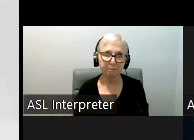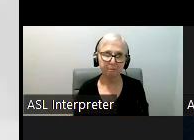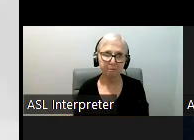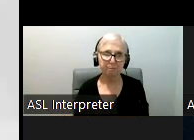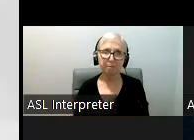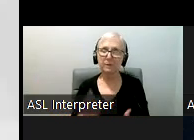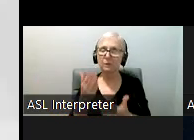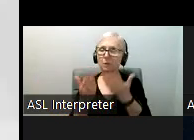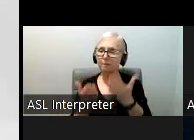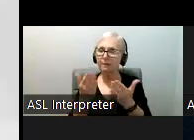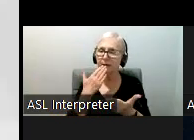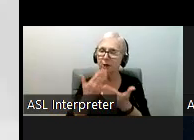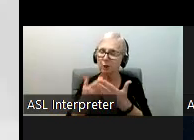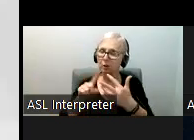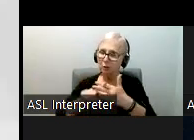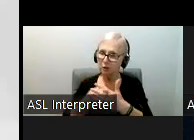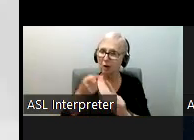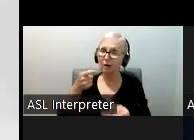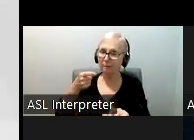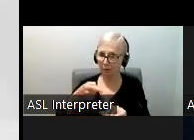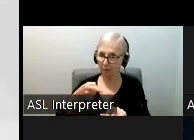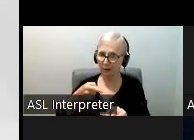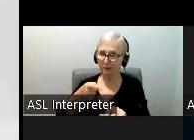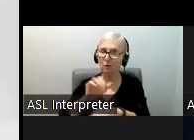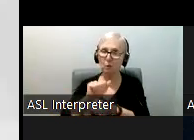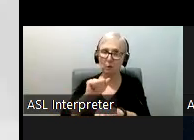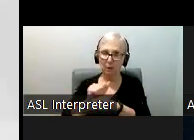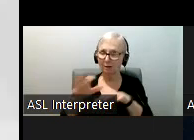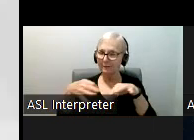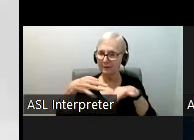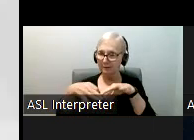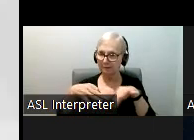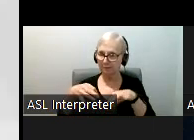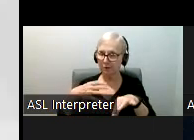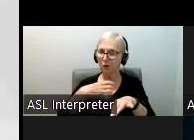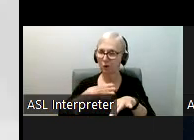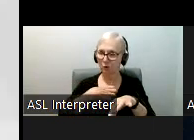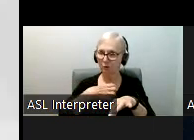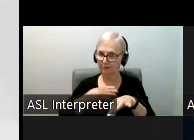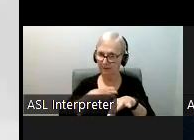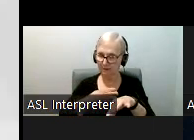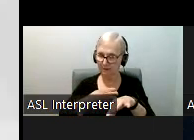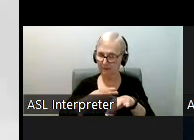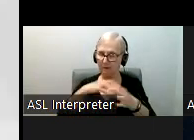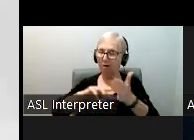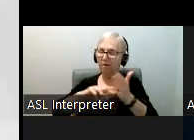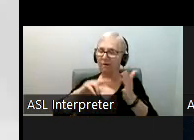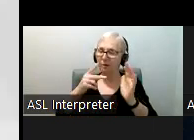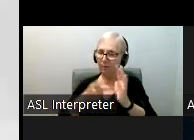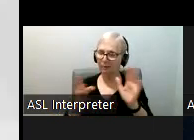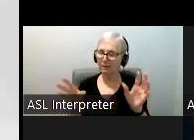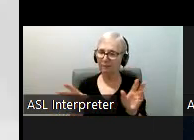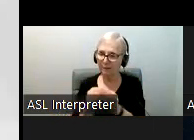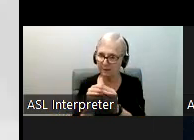So maybe a good starting point is actually to work on what our definition of grievances are for purposes of this meeting